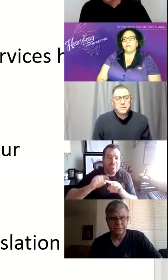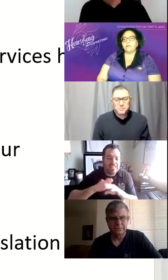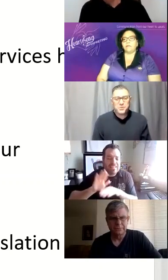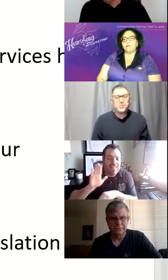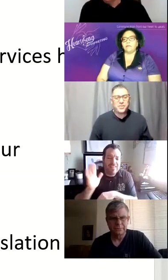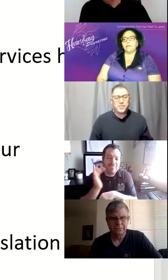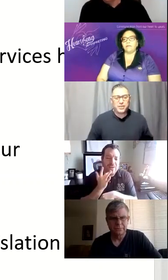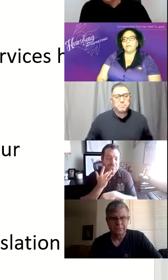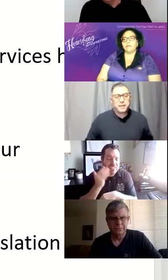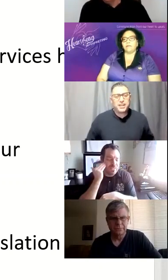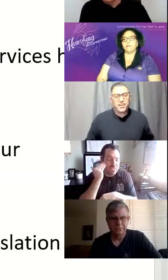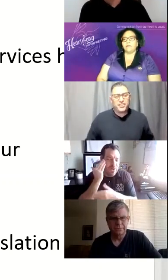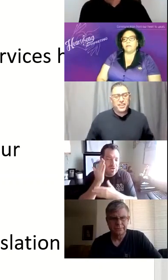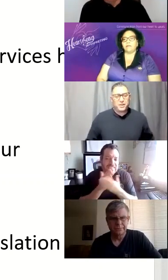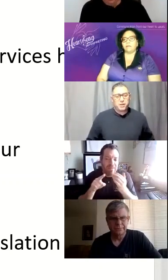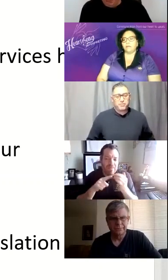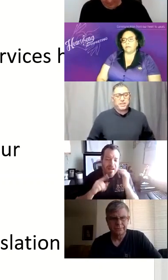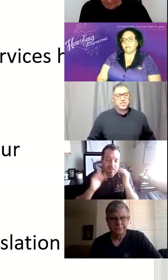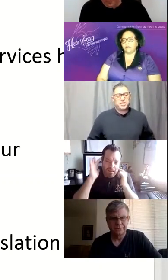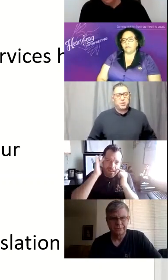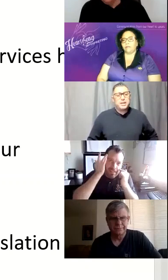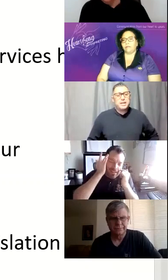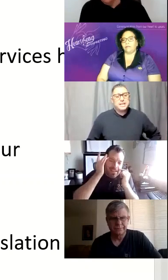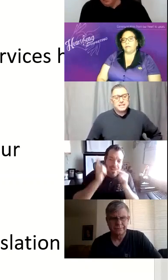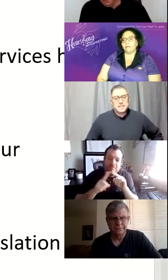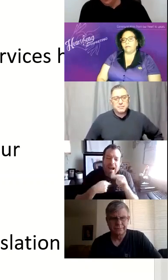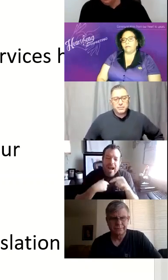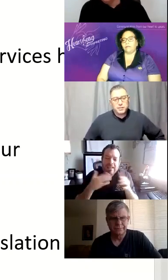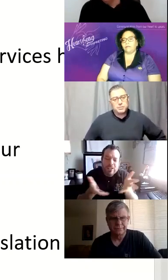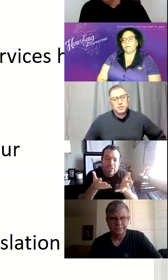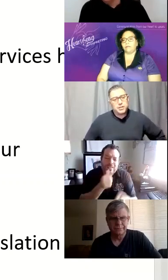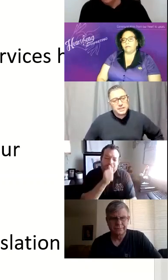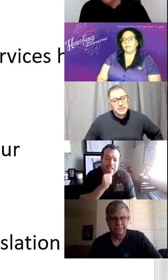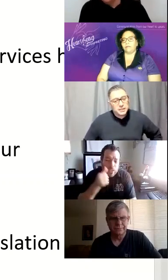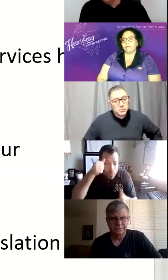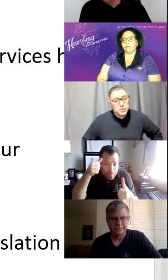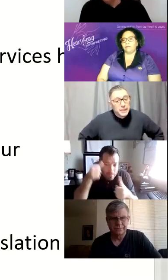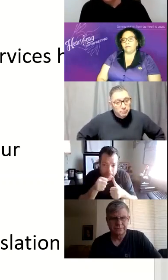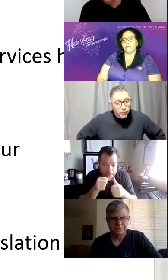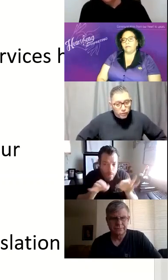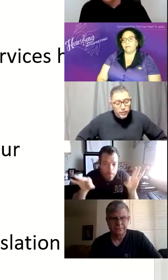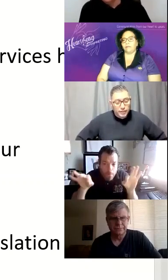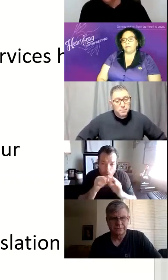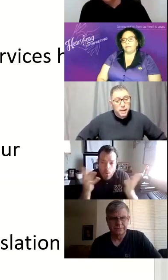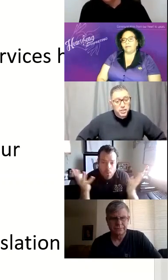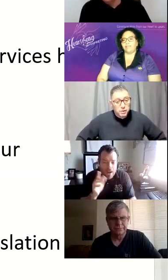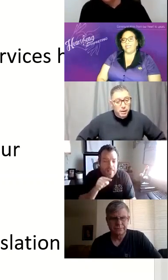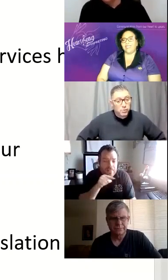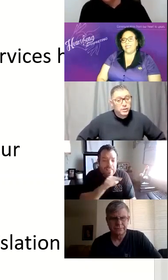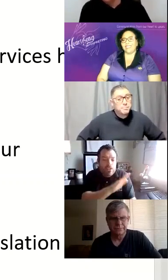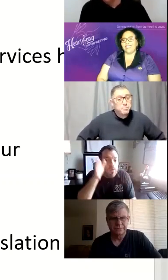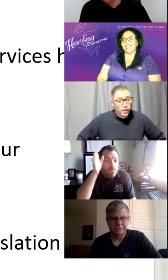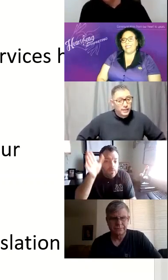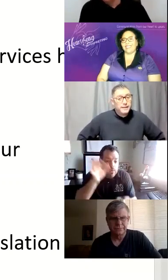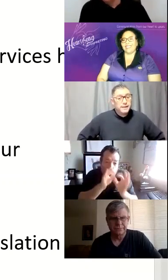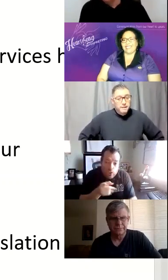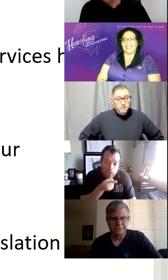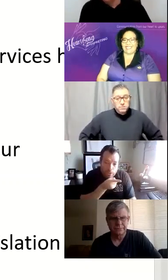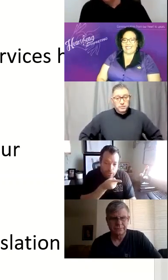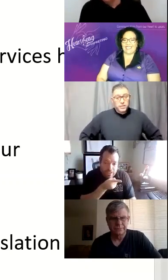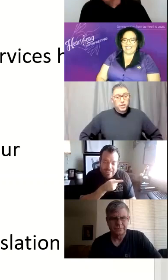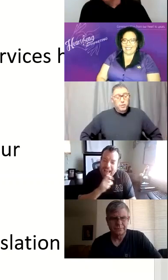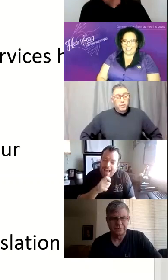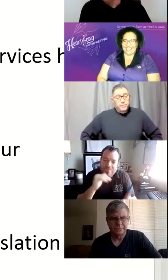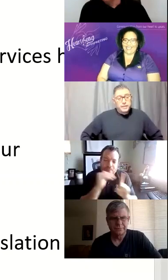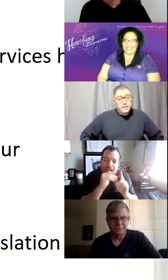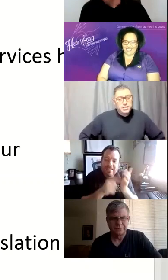Some deaf people there, depending on their preference, you know, some of them are just a little more stubborn. You got to be patient. Remember, it's important.